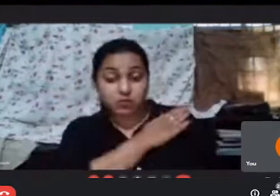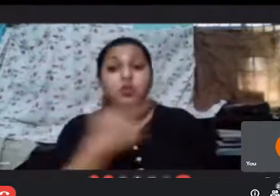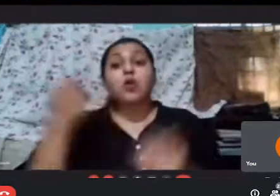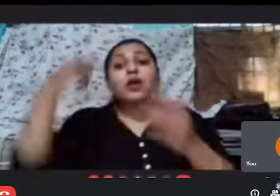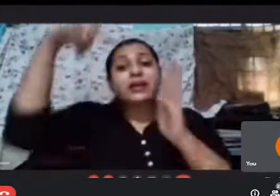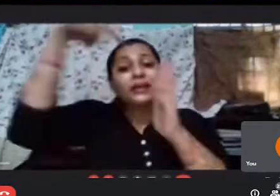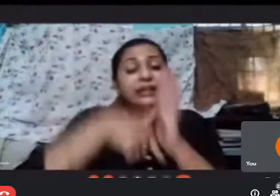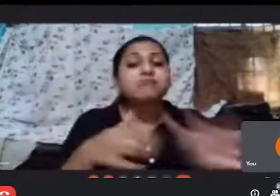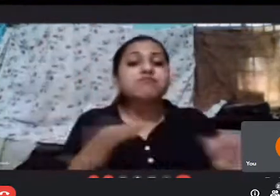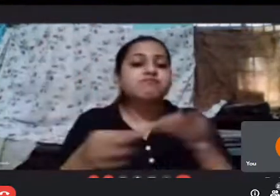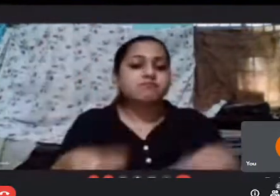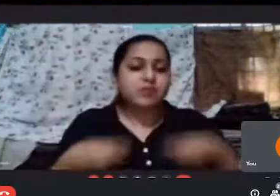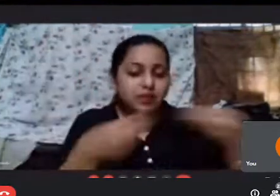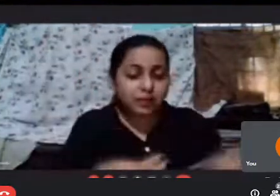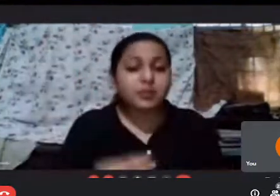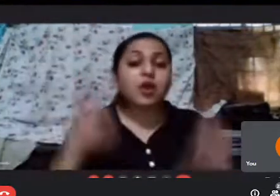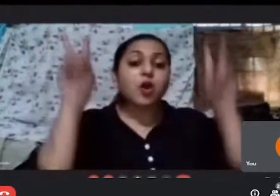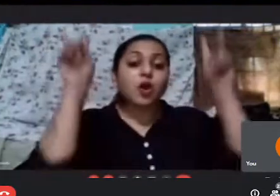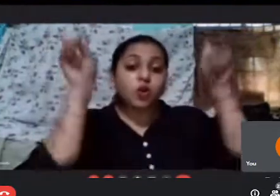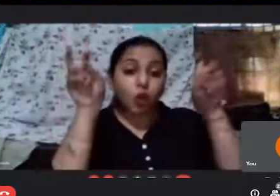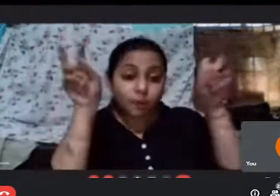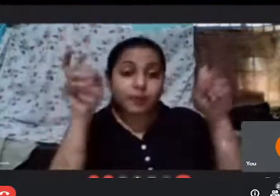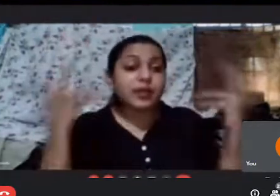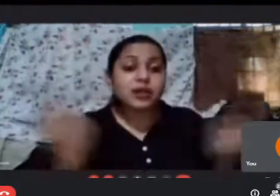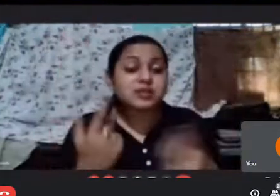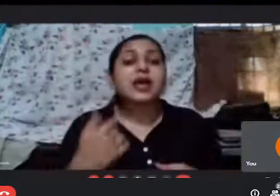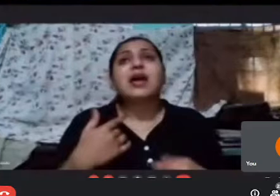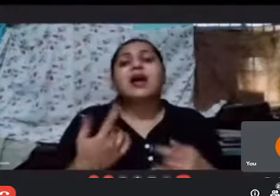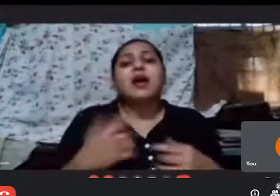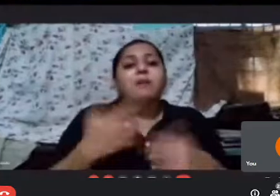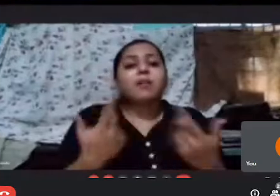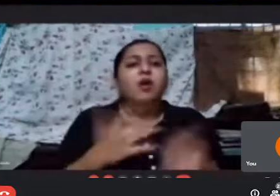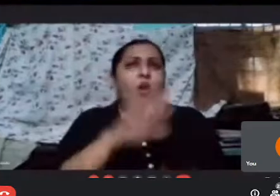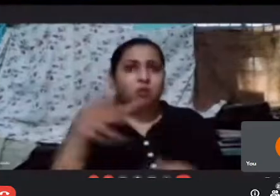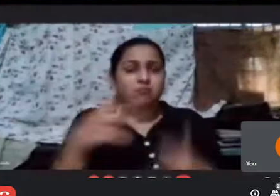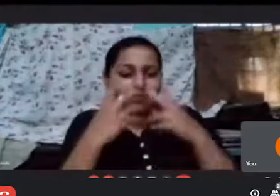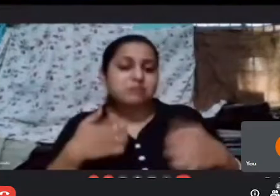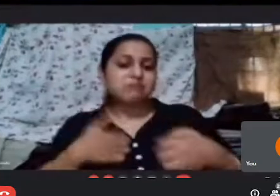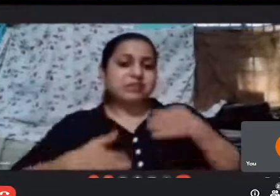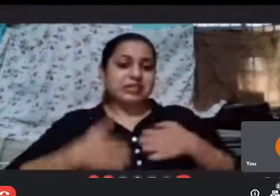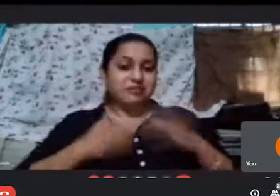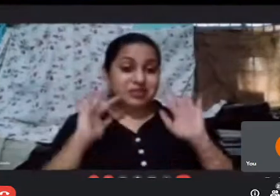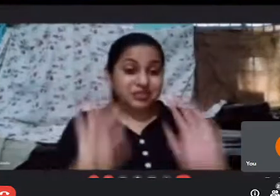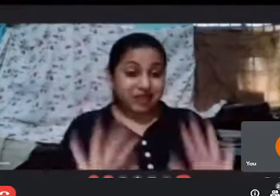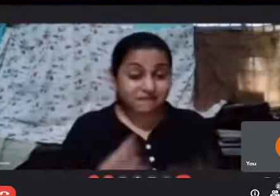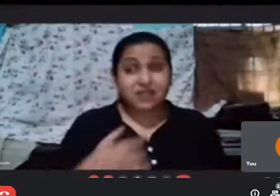topic is of great interest to all of us. It is relevant to note that